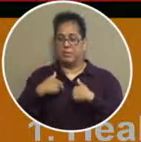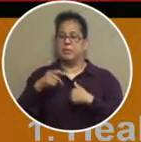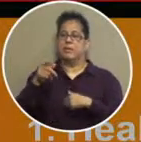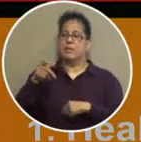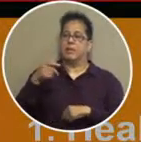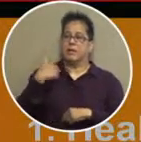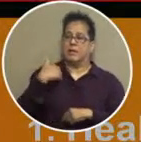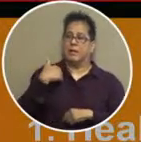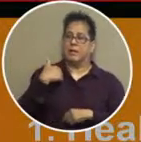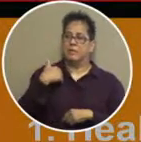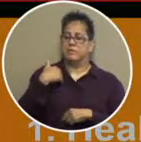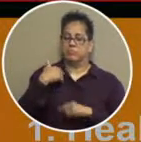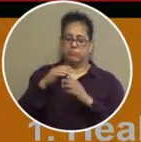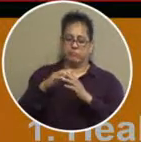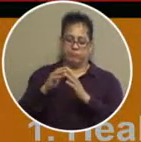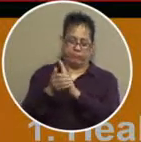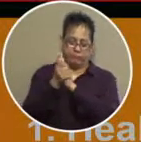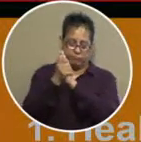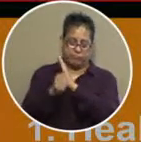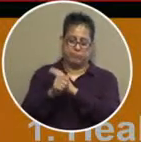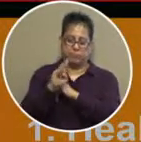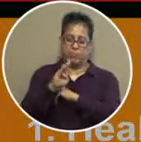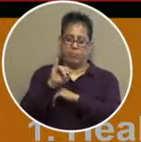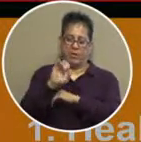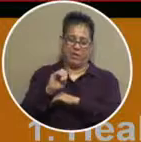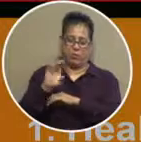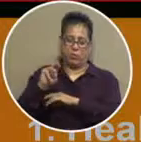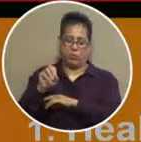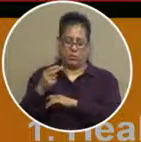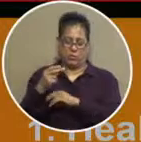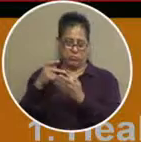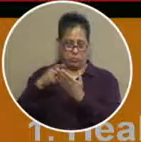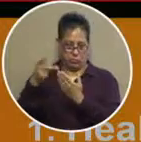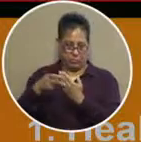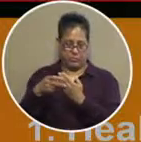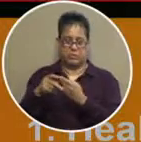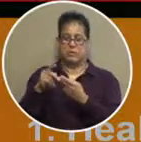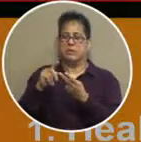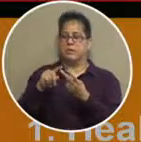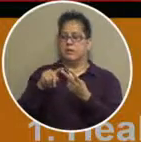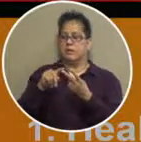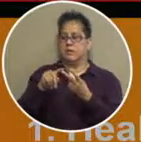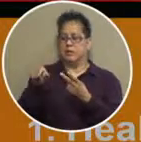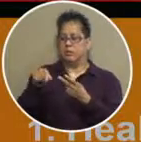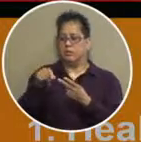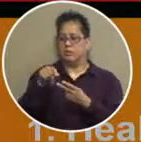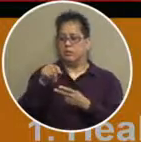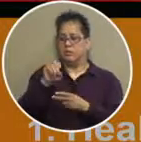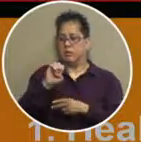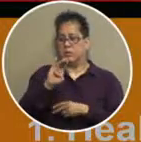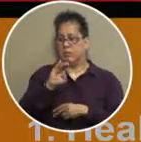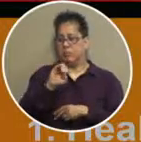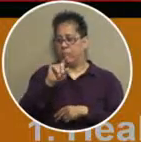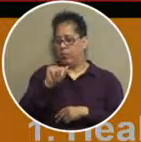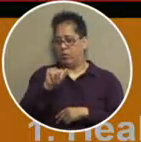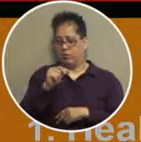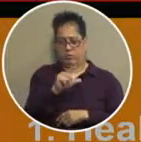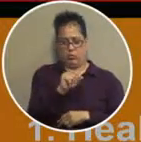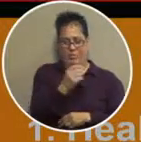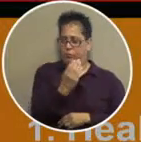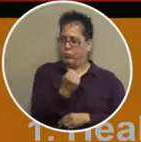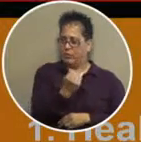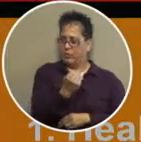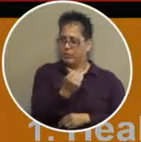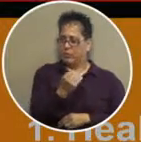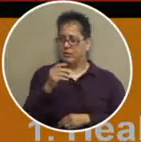has vast experience over the BioWatch program. He was a member during the Ebola preparedness of 2014,